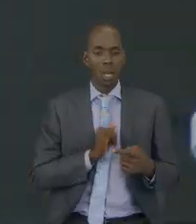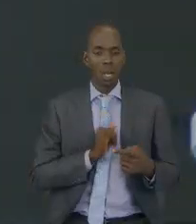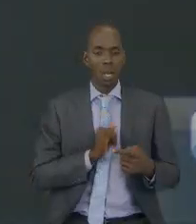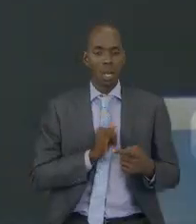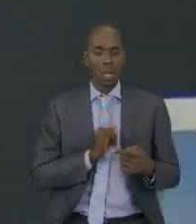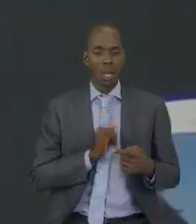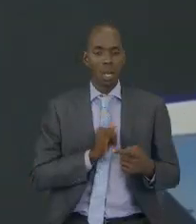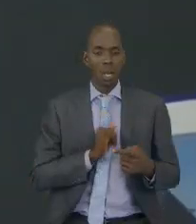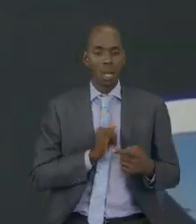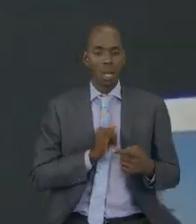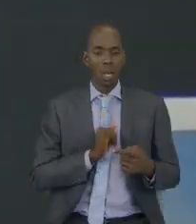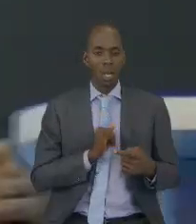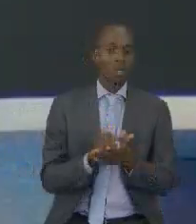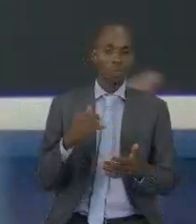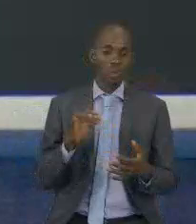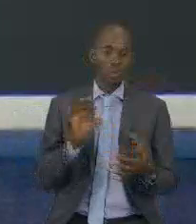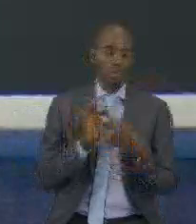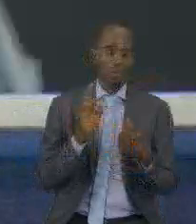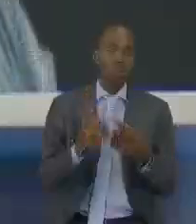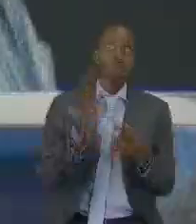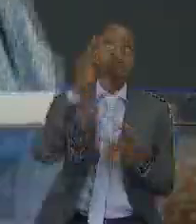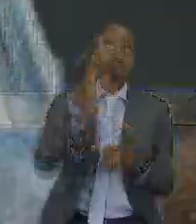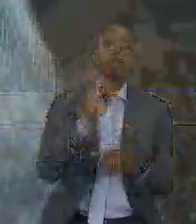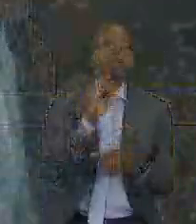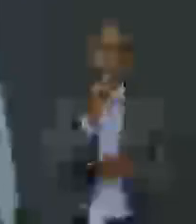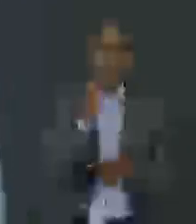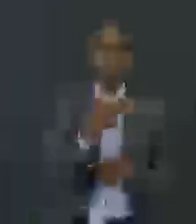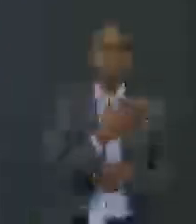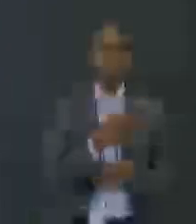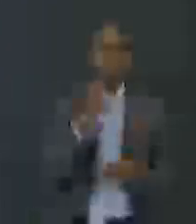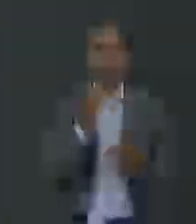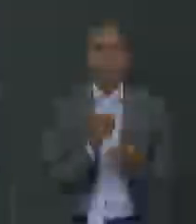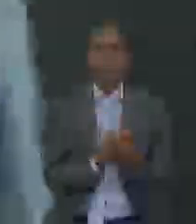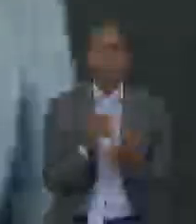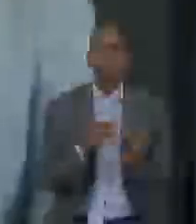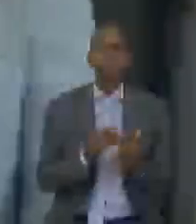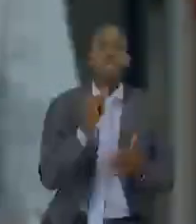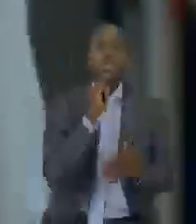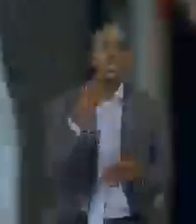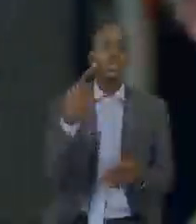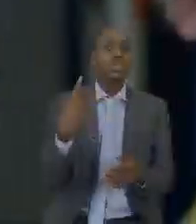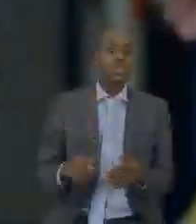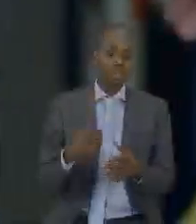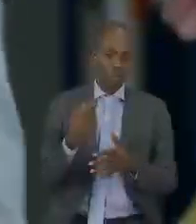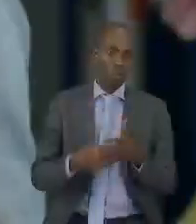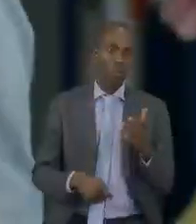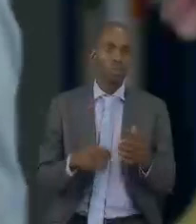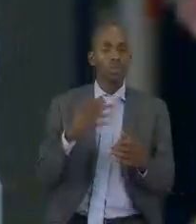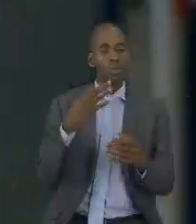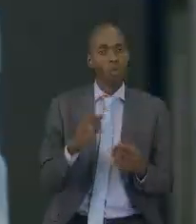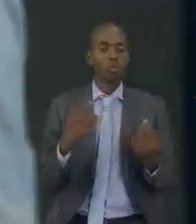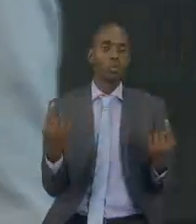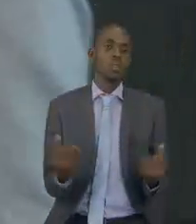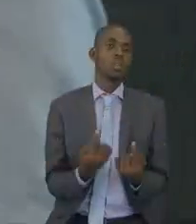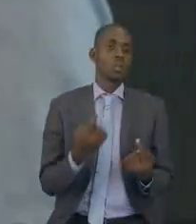with God, that's not there. And it says, it's the wages we receive because